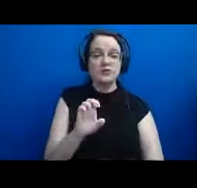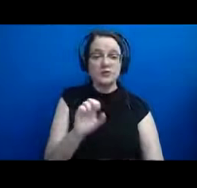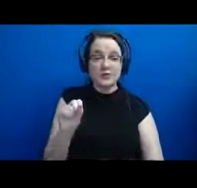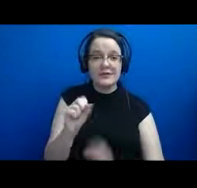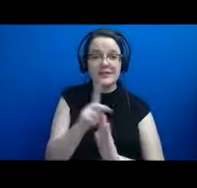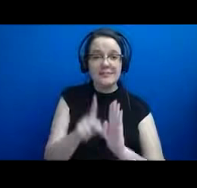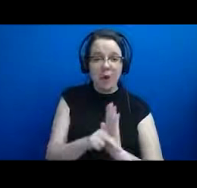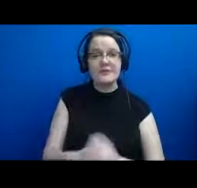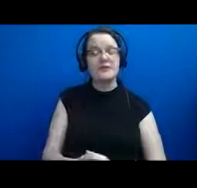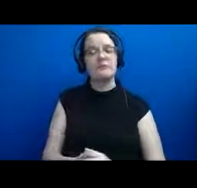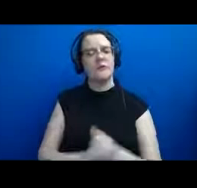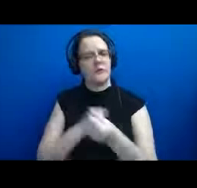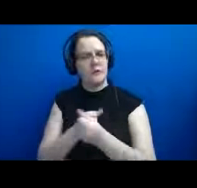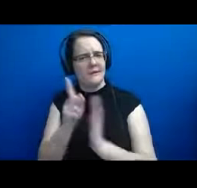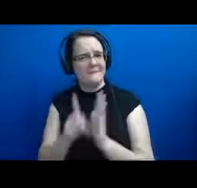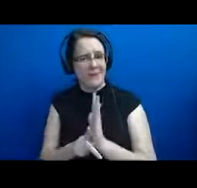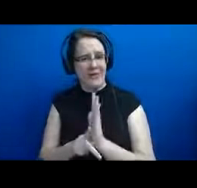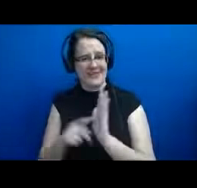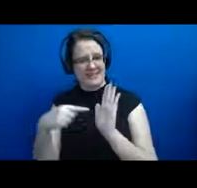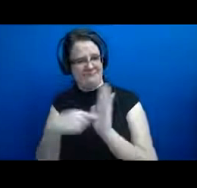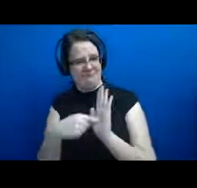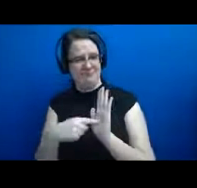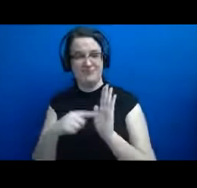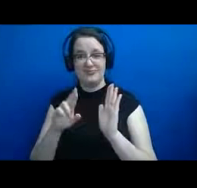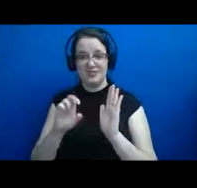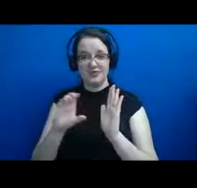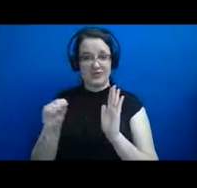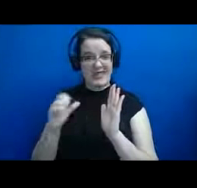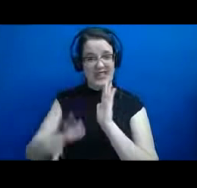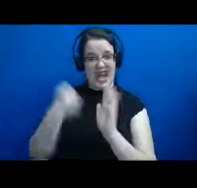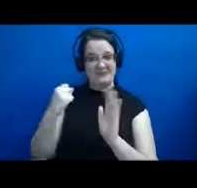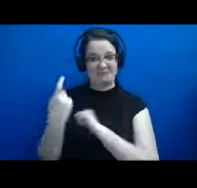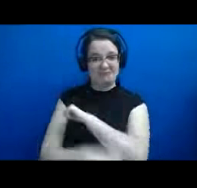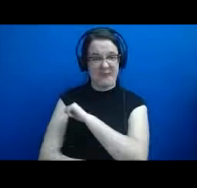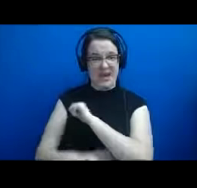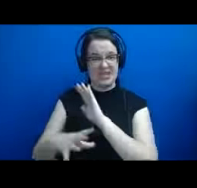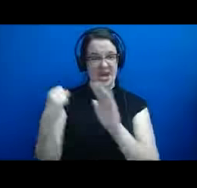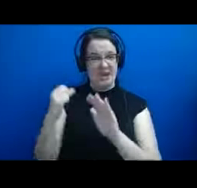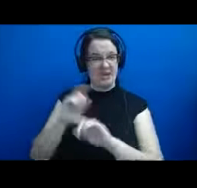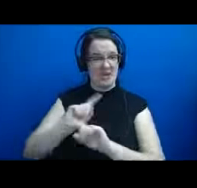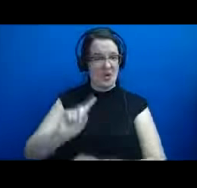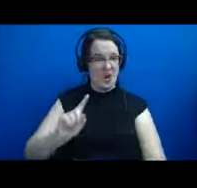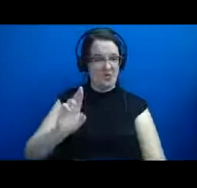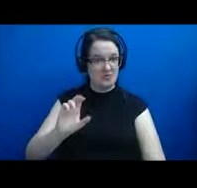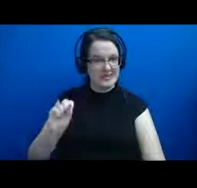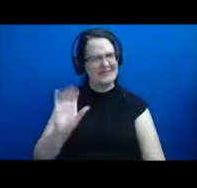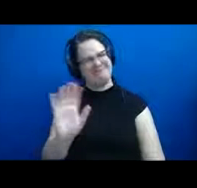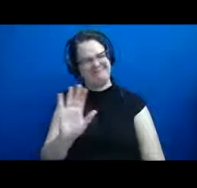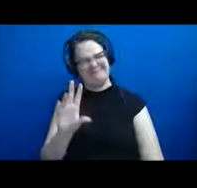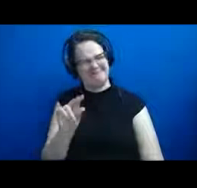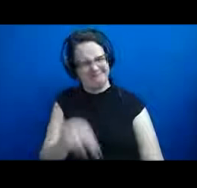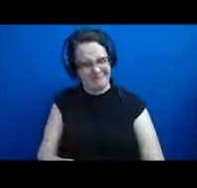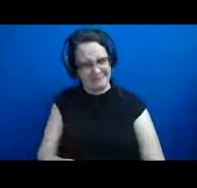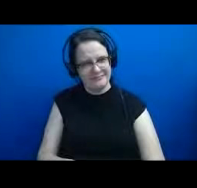a policy that says recess should not be taken away as a form of punishment, all of those things are work that Healthy Kids staff have